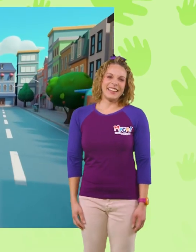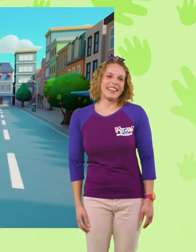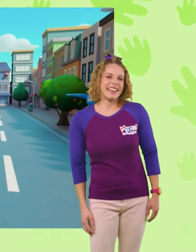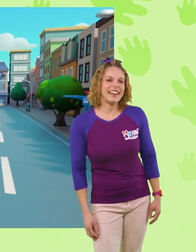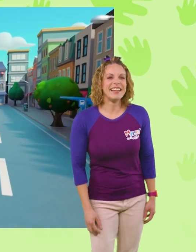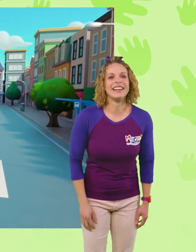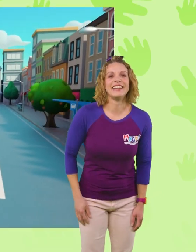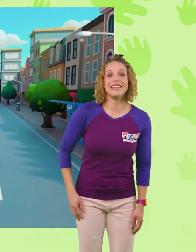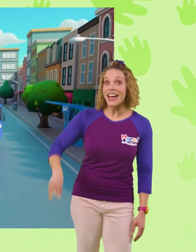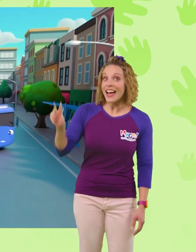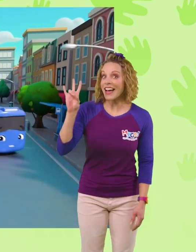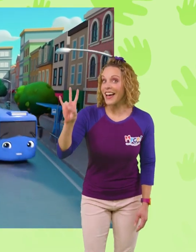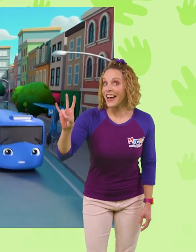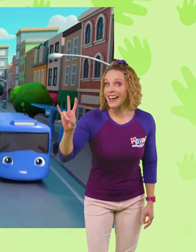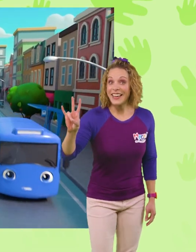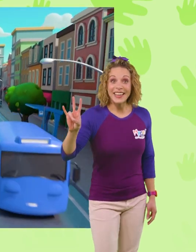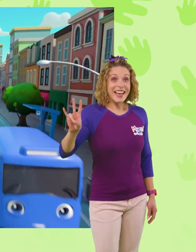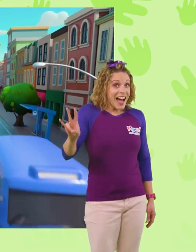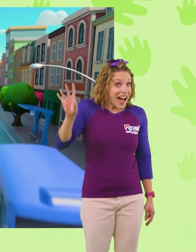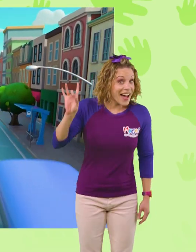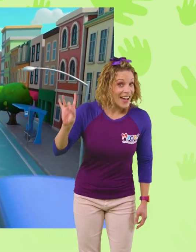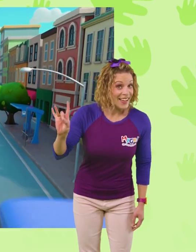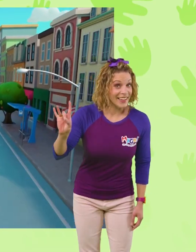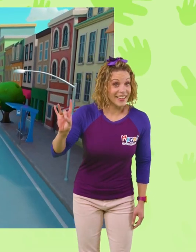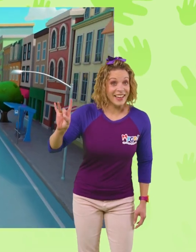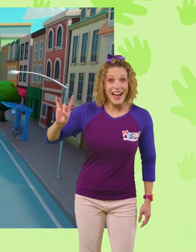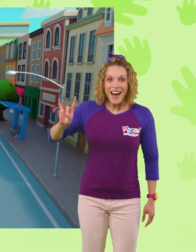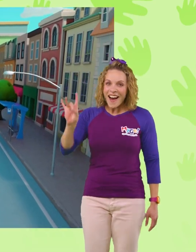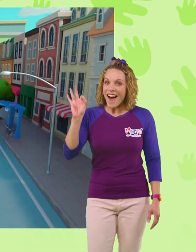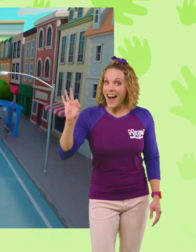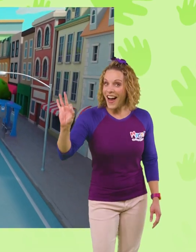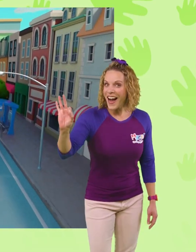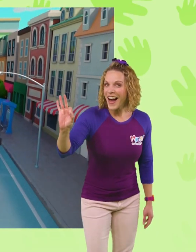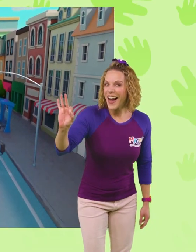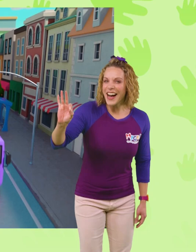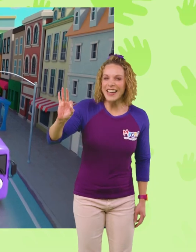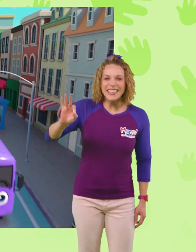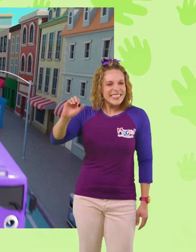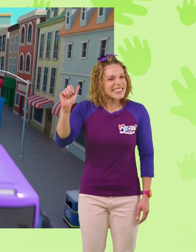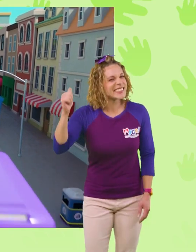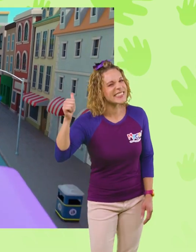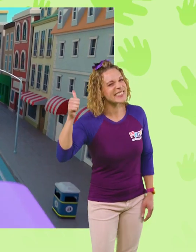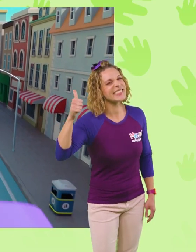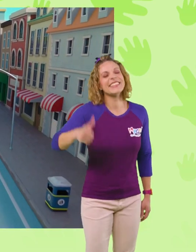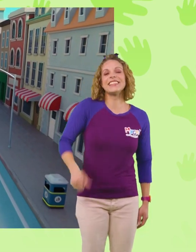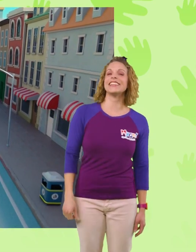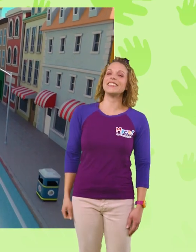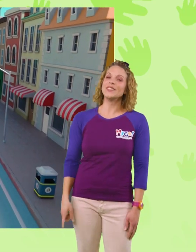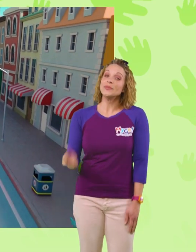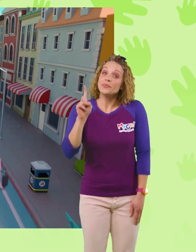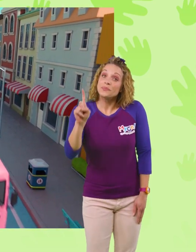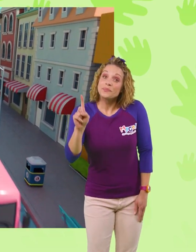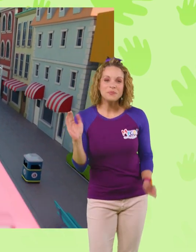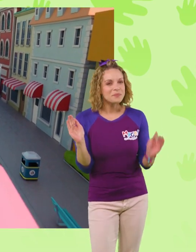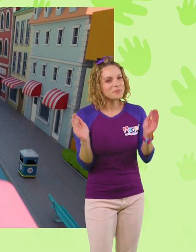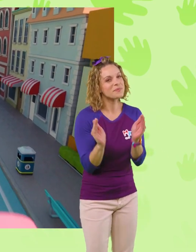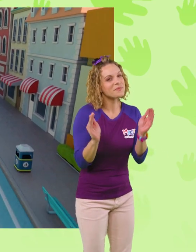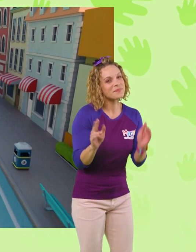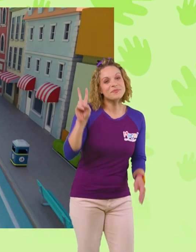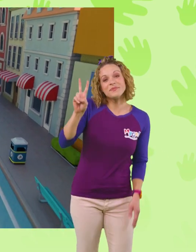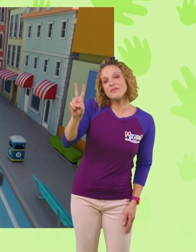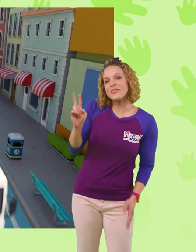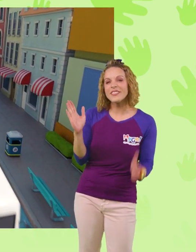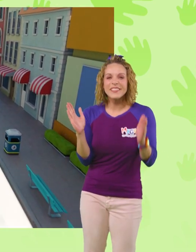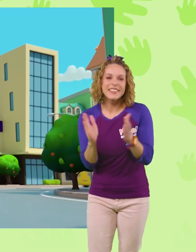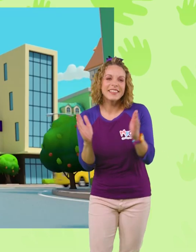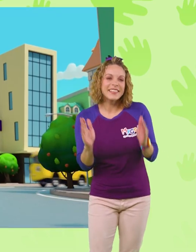Seven, eight, nine, 10.